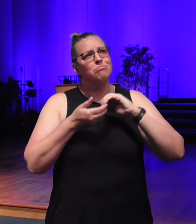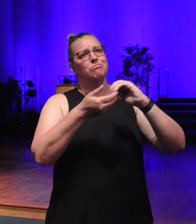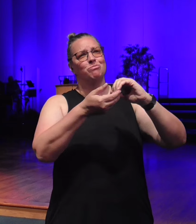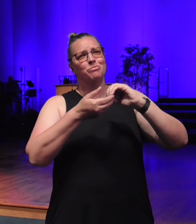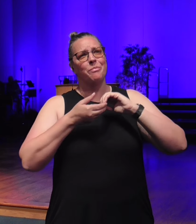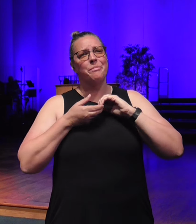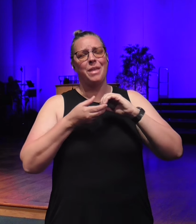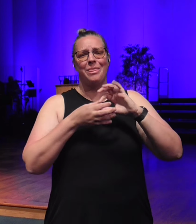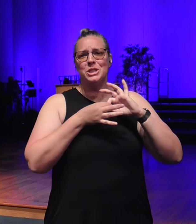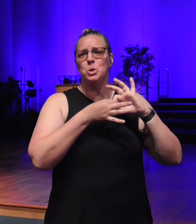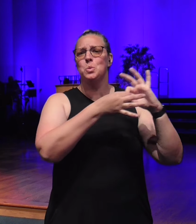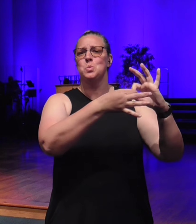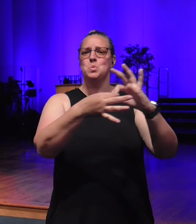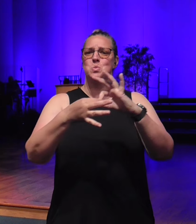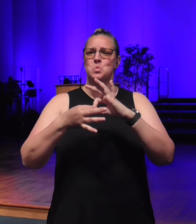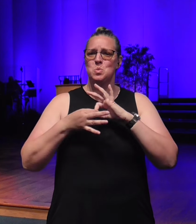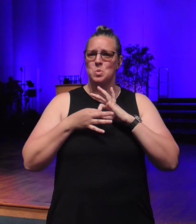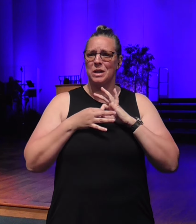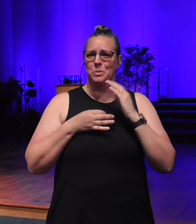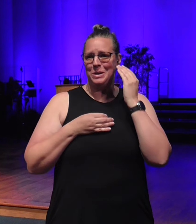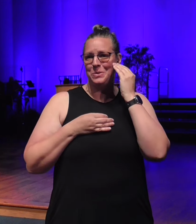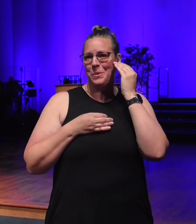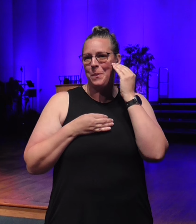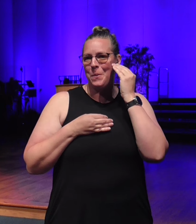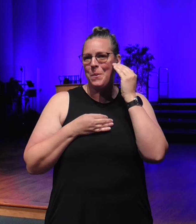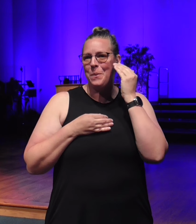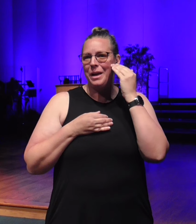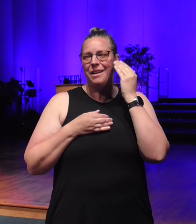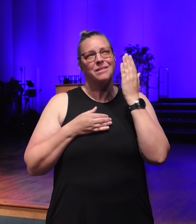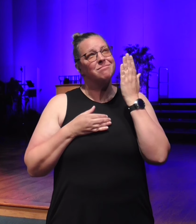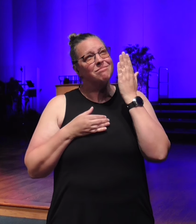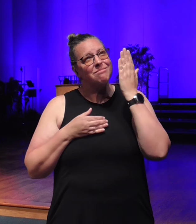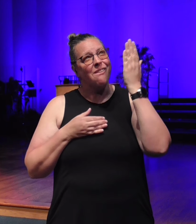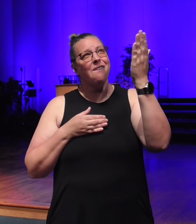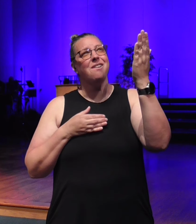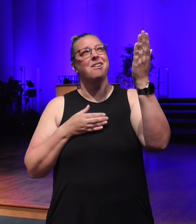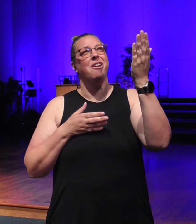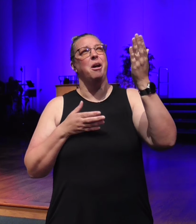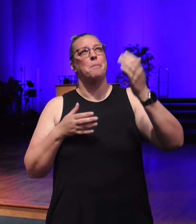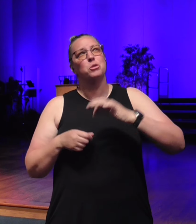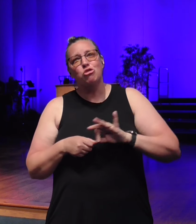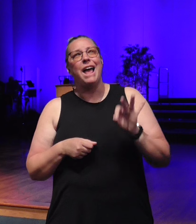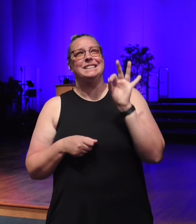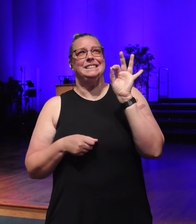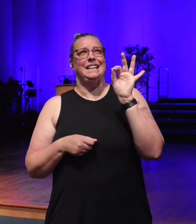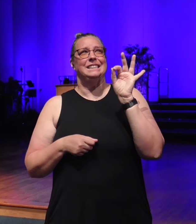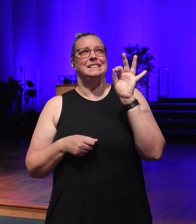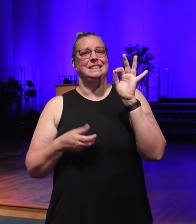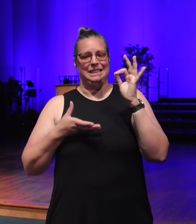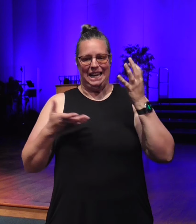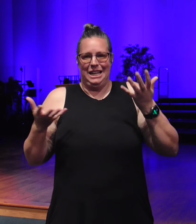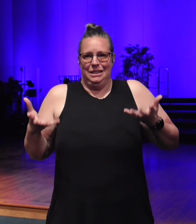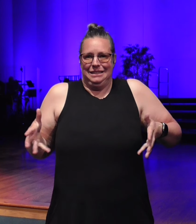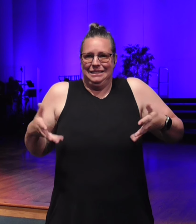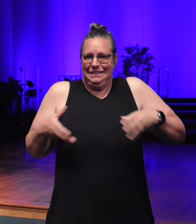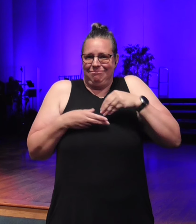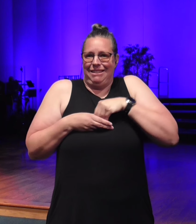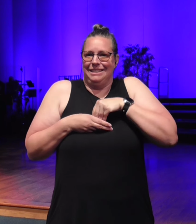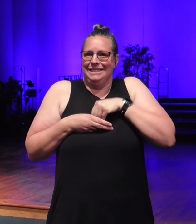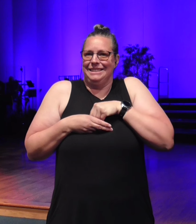unity, knowing that that creative, ultimate presence indwells us.